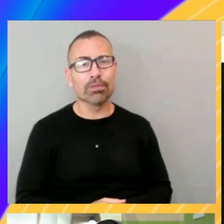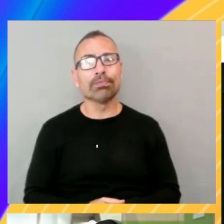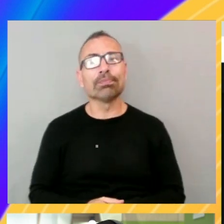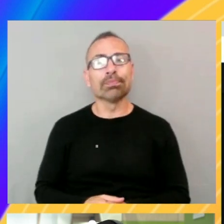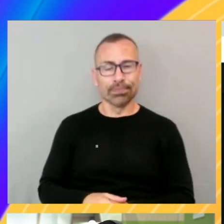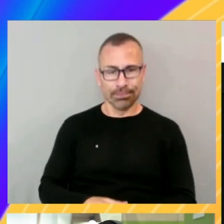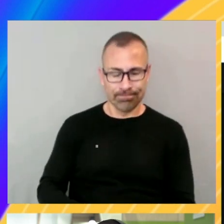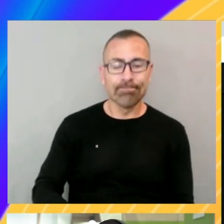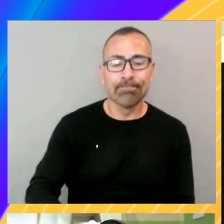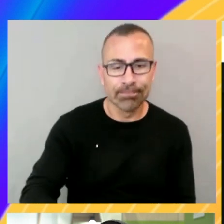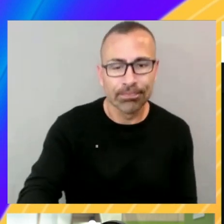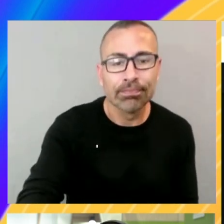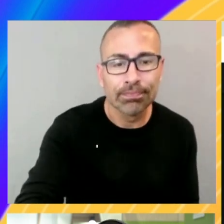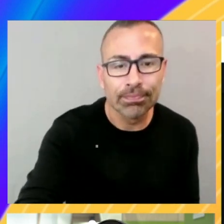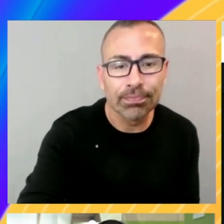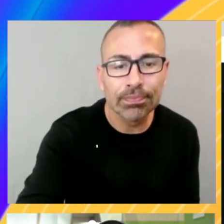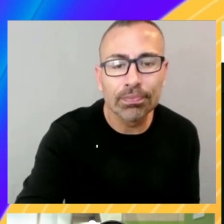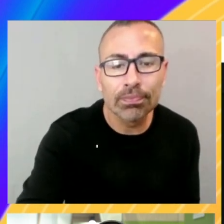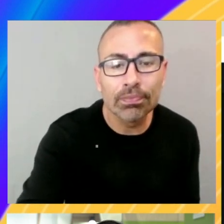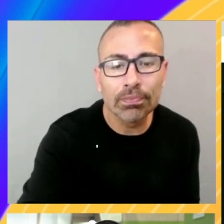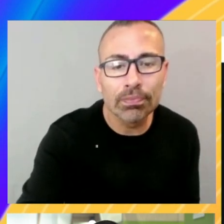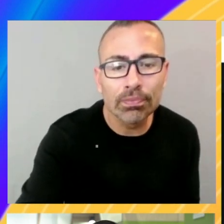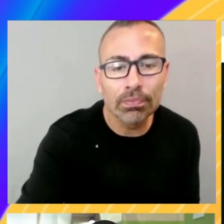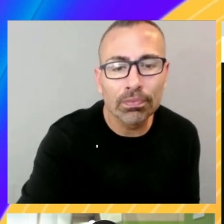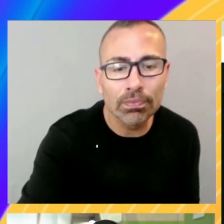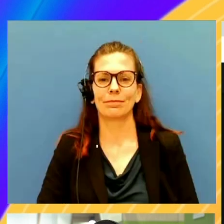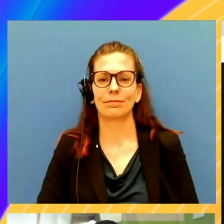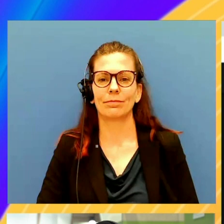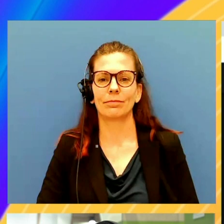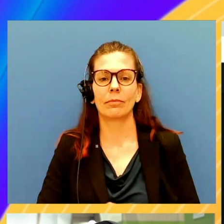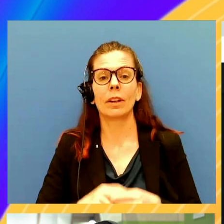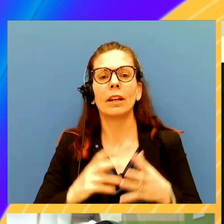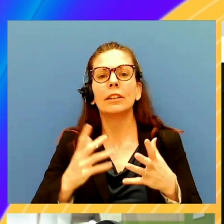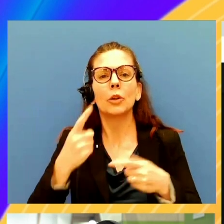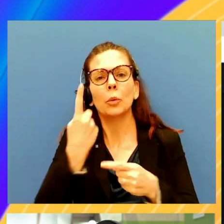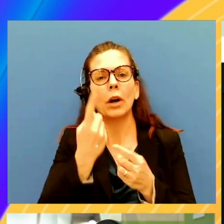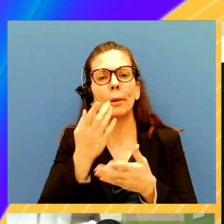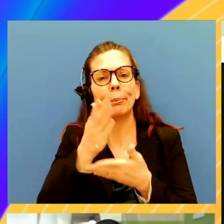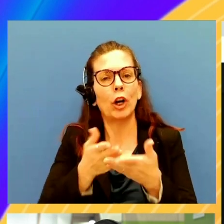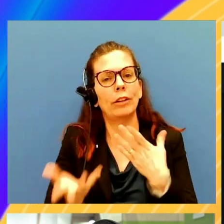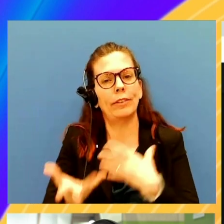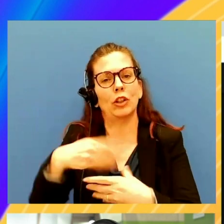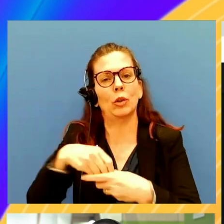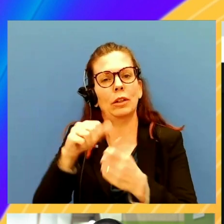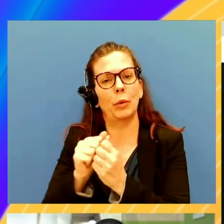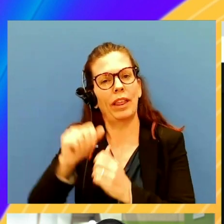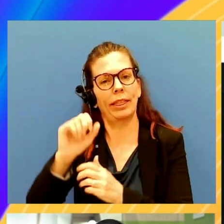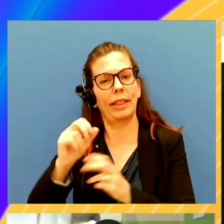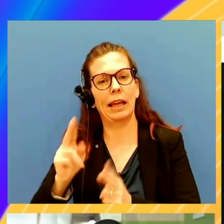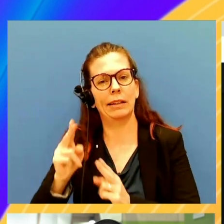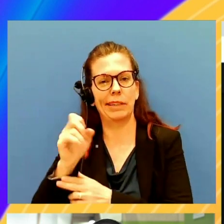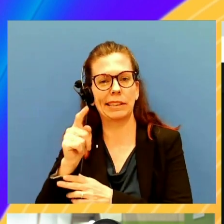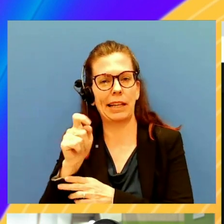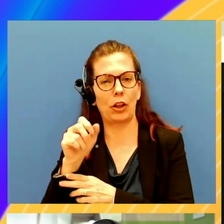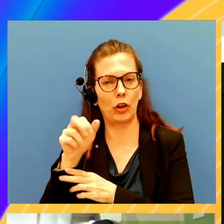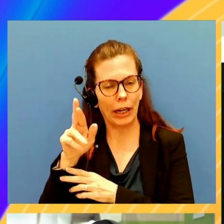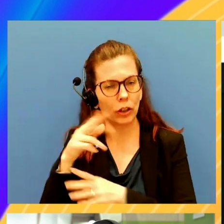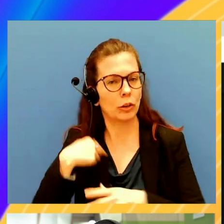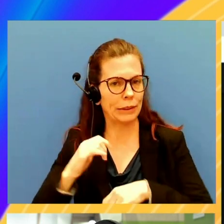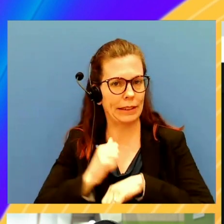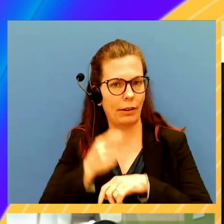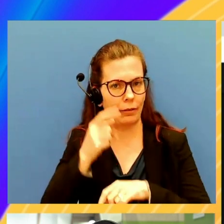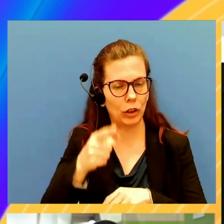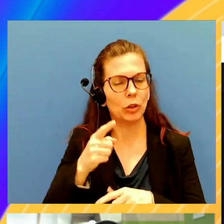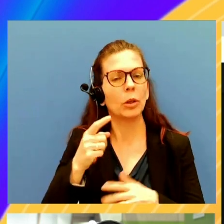as part of the accelerator, right? So that's was one of our main motivations, was that we found customers sometimes having